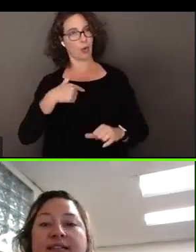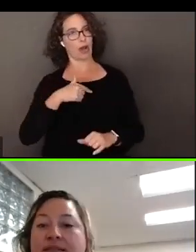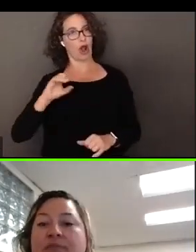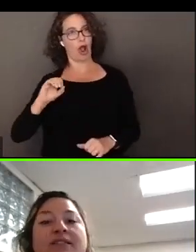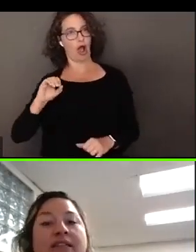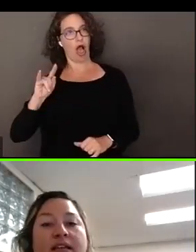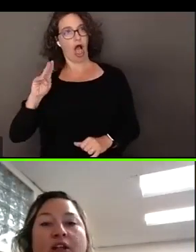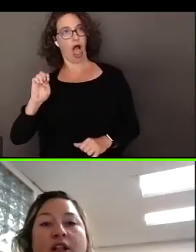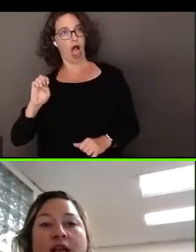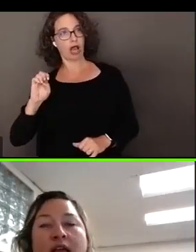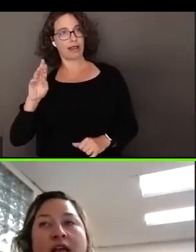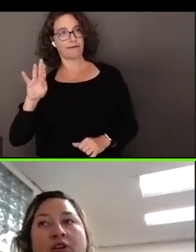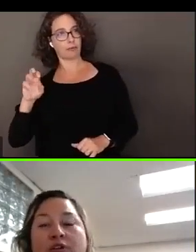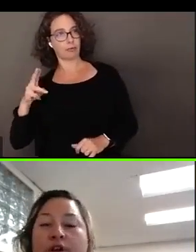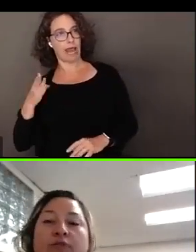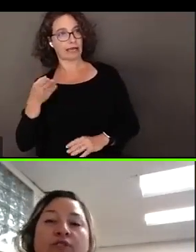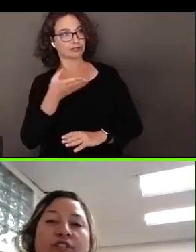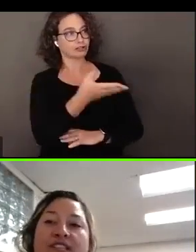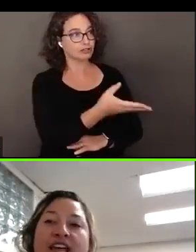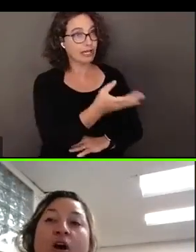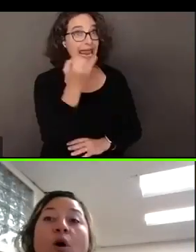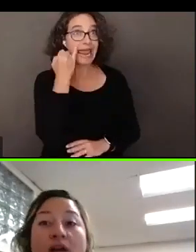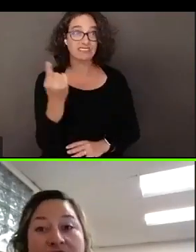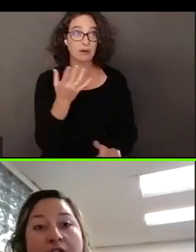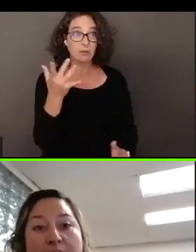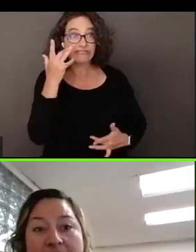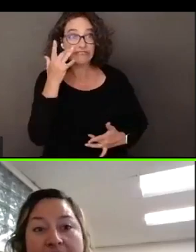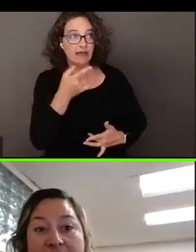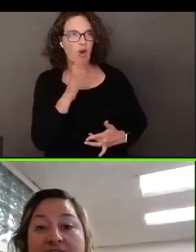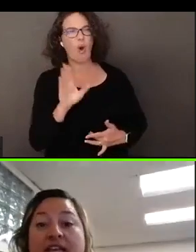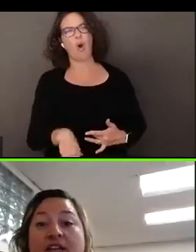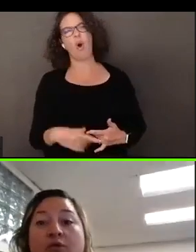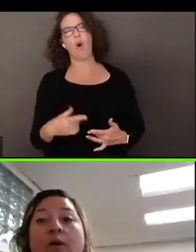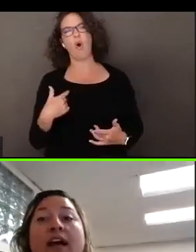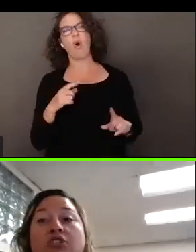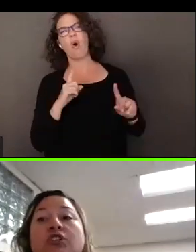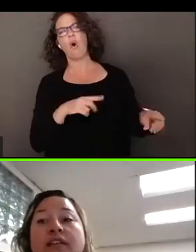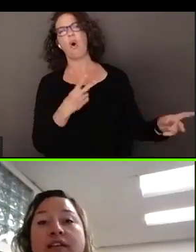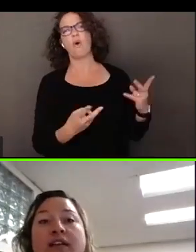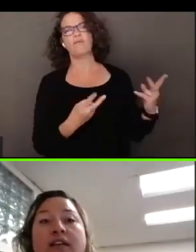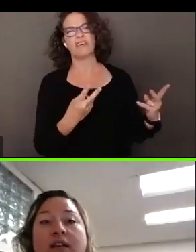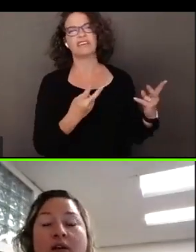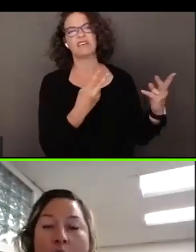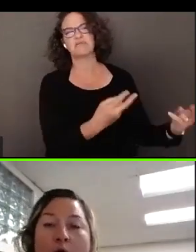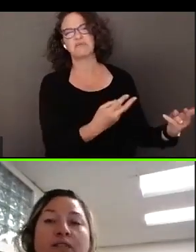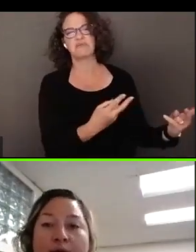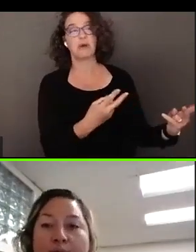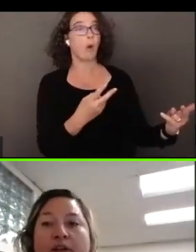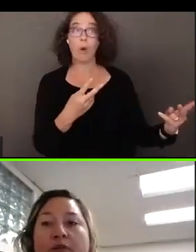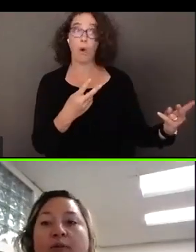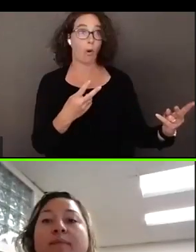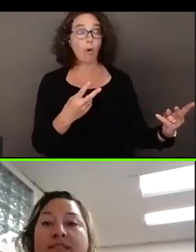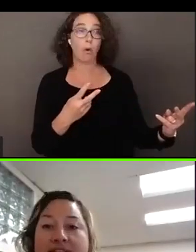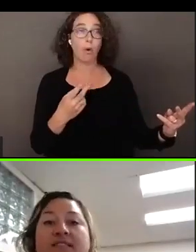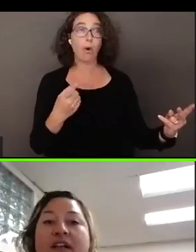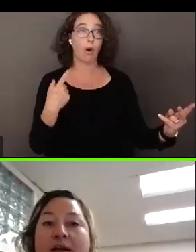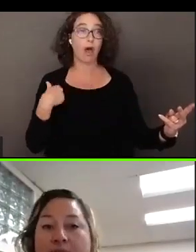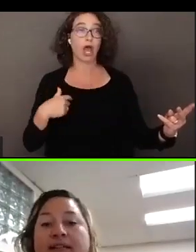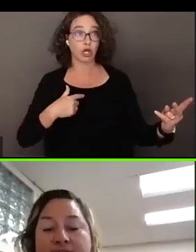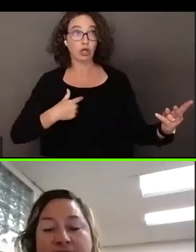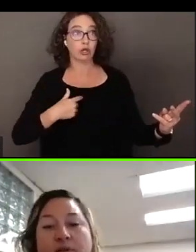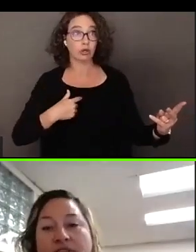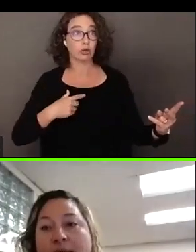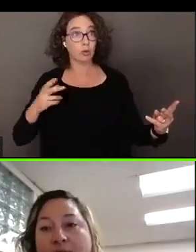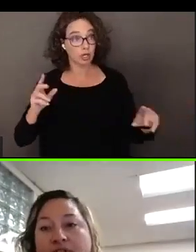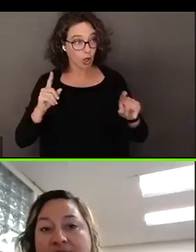somebody's sick, somebody's ill, you don't just say, oh, I'll stop by and visit. You actually hold up on your promise and stop